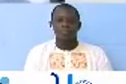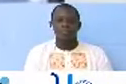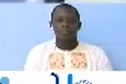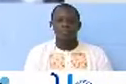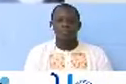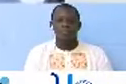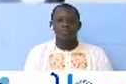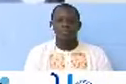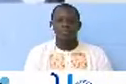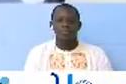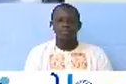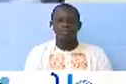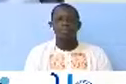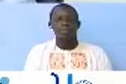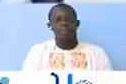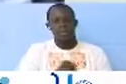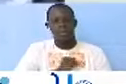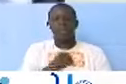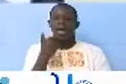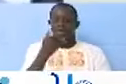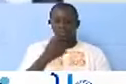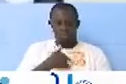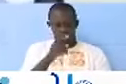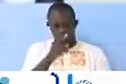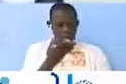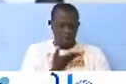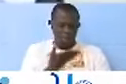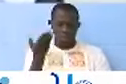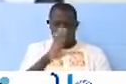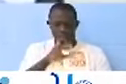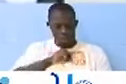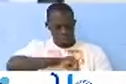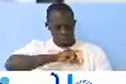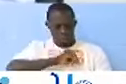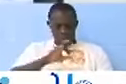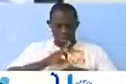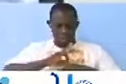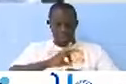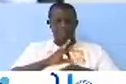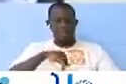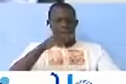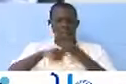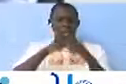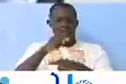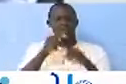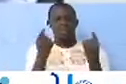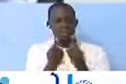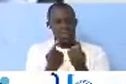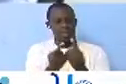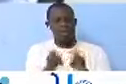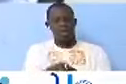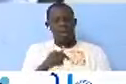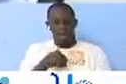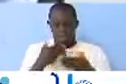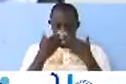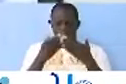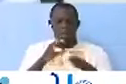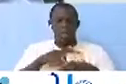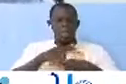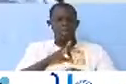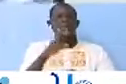He asked me if I have any personal interest in this matter. I told him the interest that